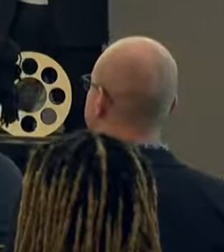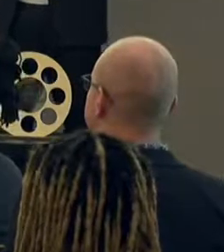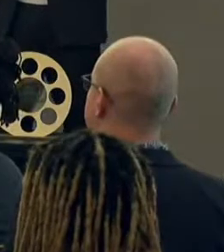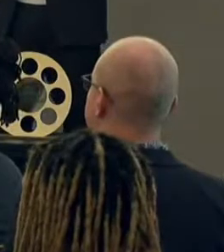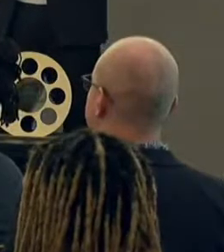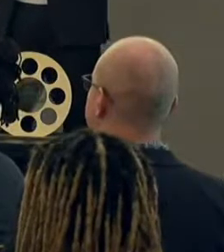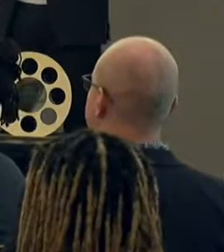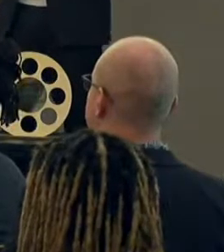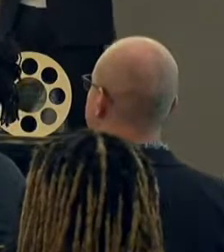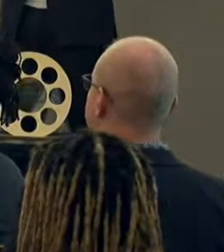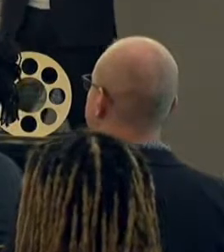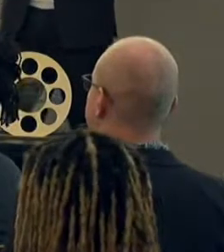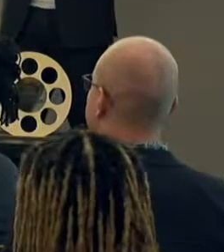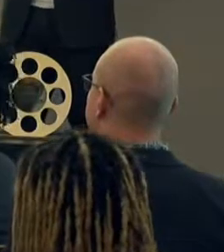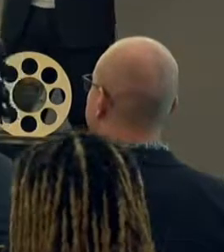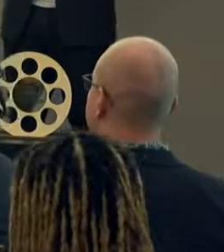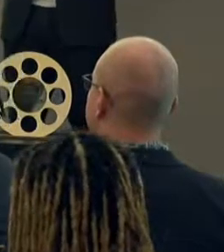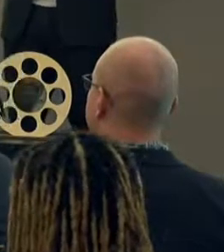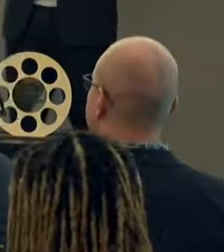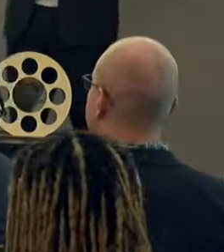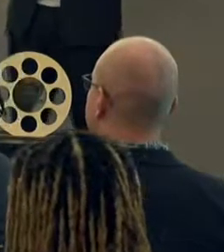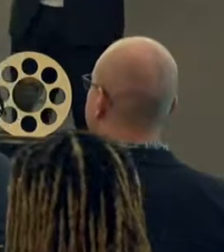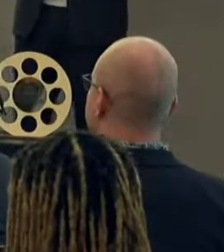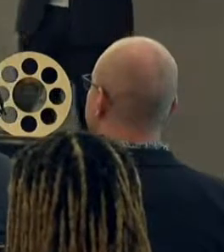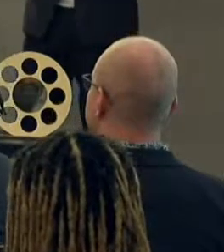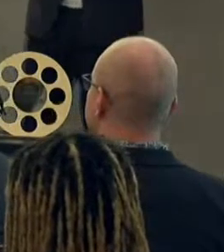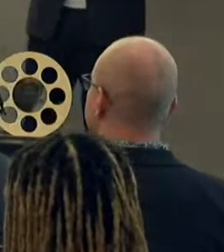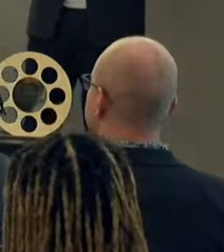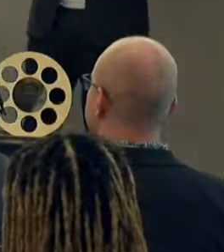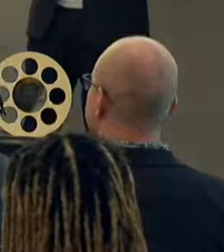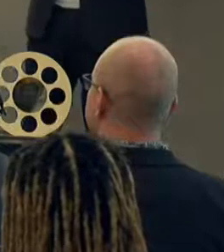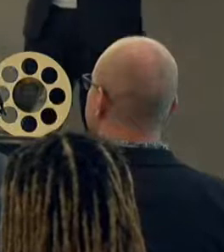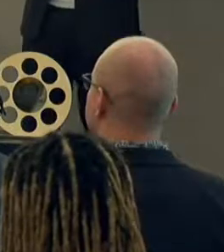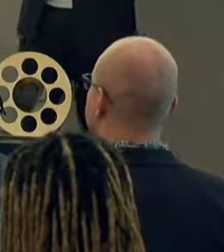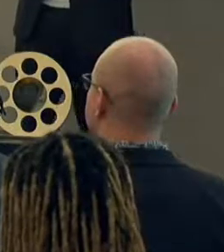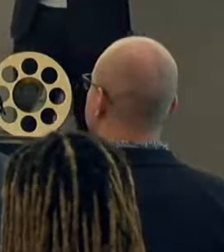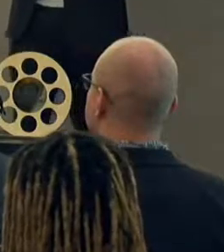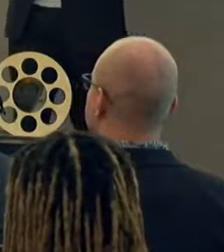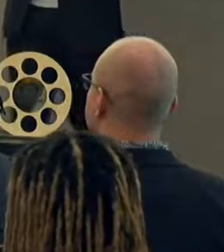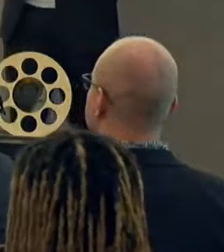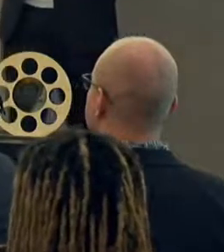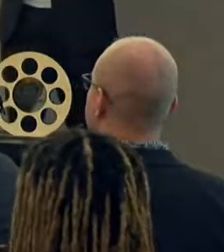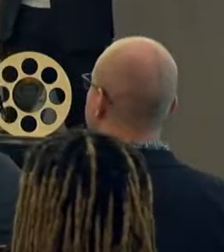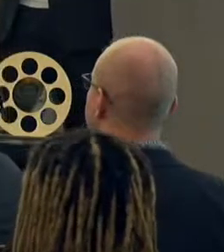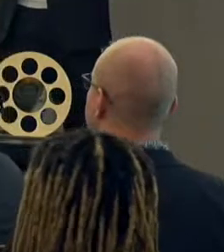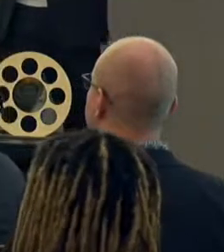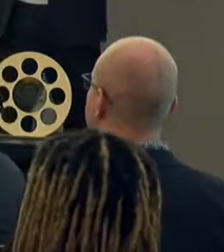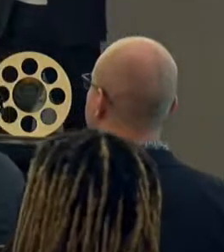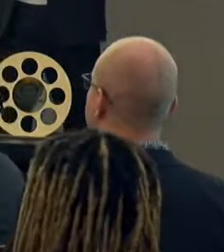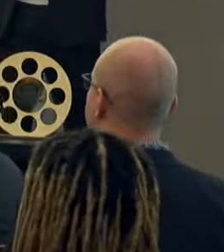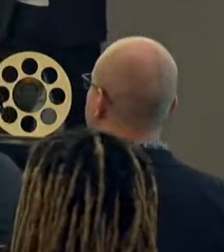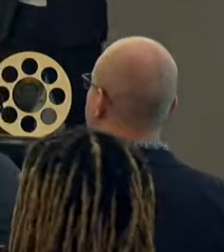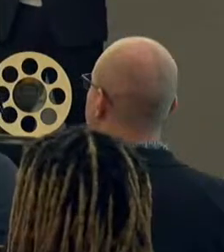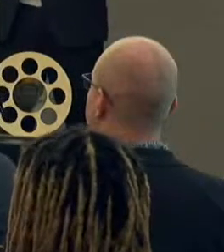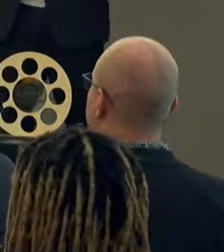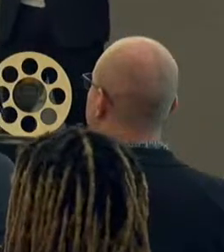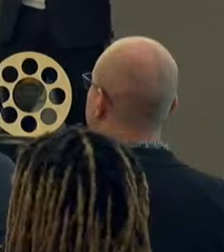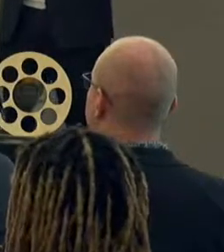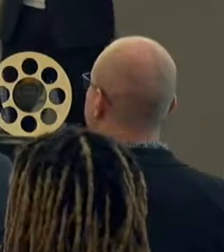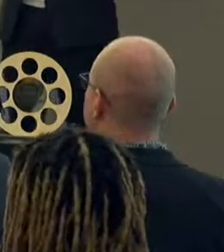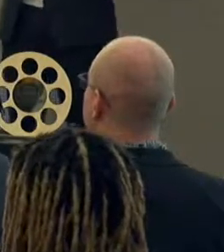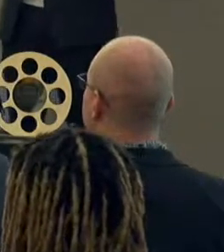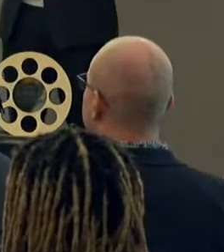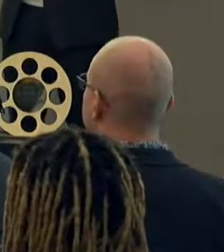So the question that I wanted to follow up on, Imani, is what do you mentioned, you